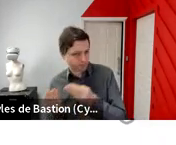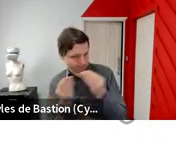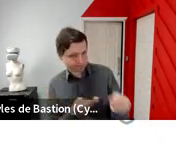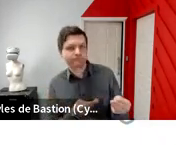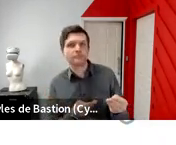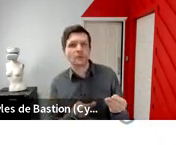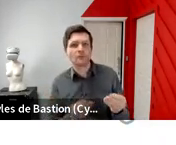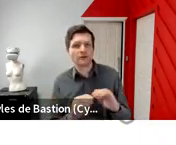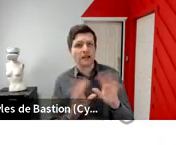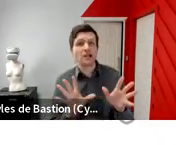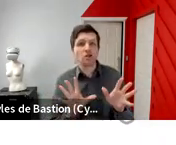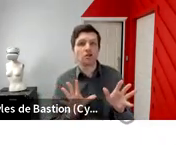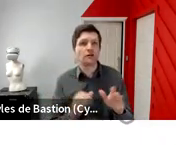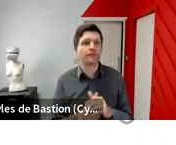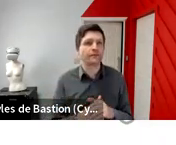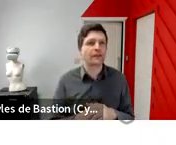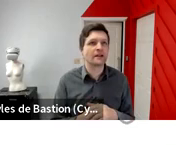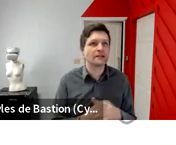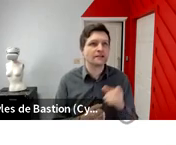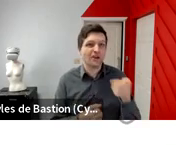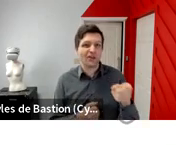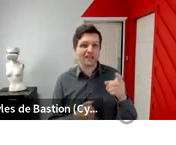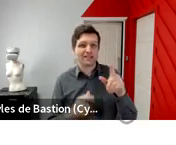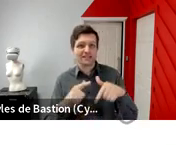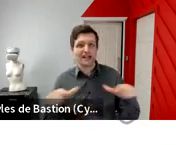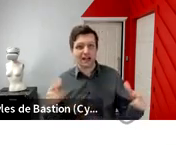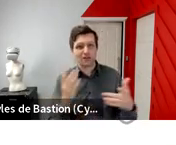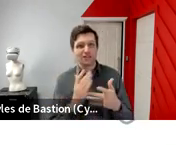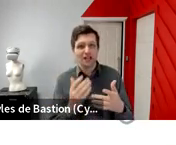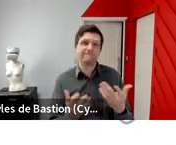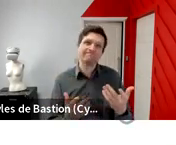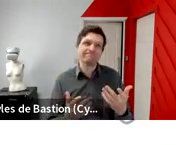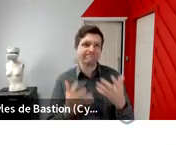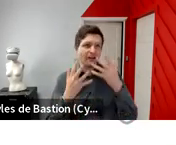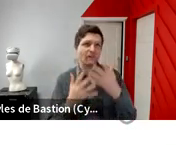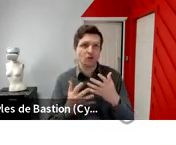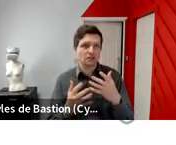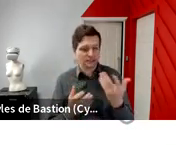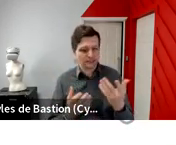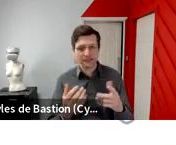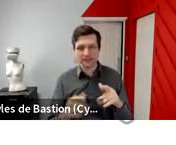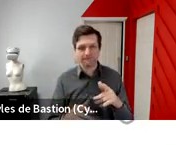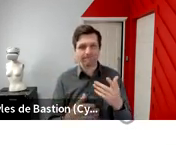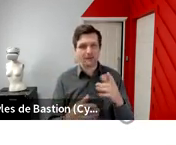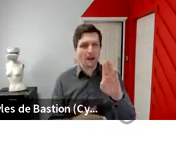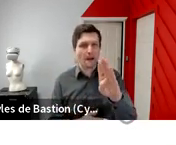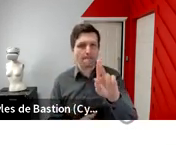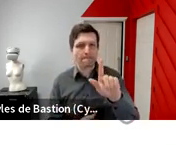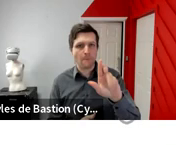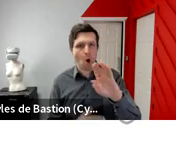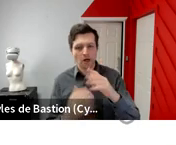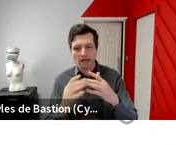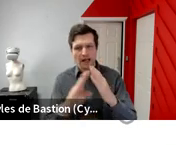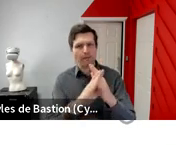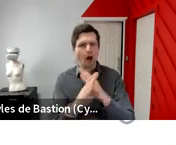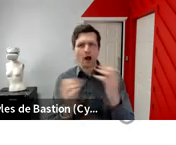have? And then the deaf and disabled people can inform them to make it clear what would be a good thing. So it's cool tech,